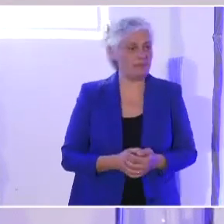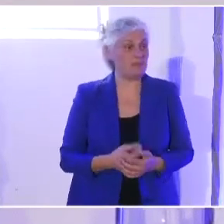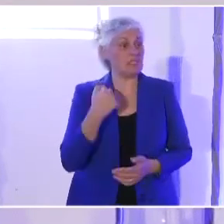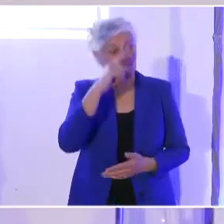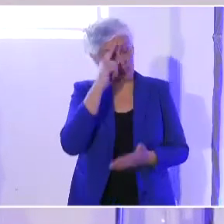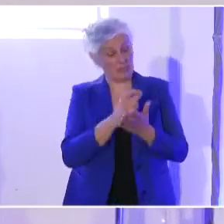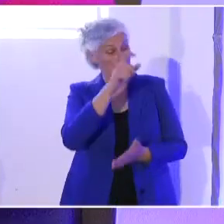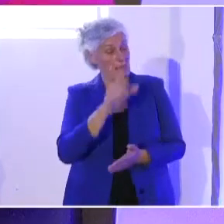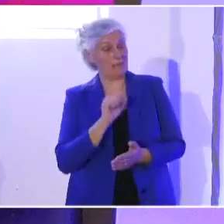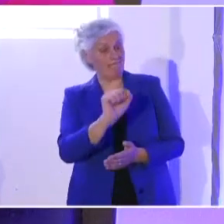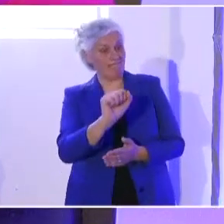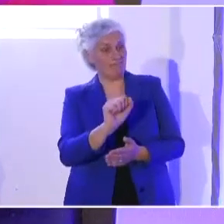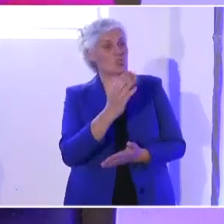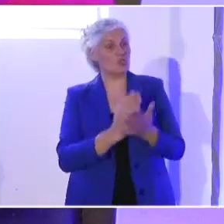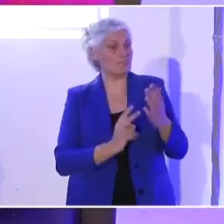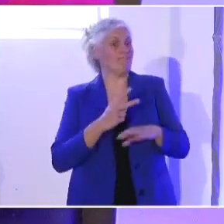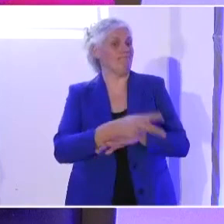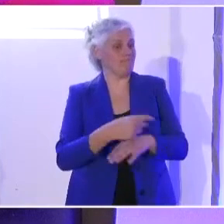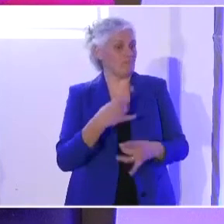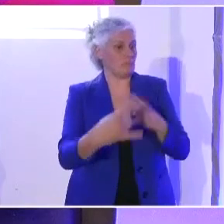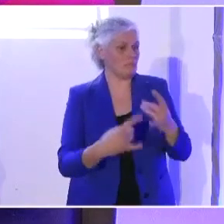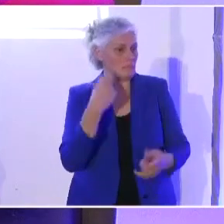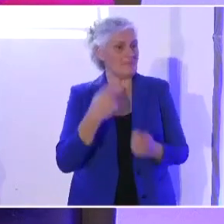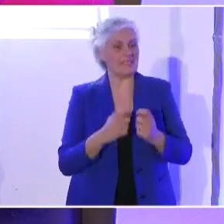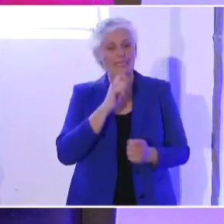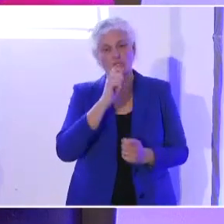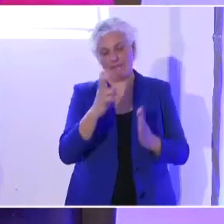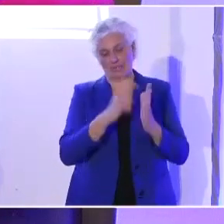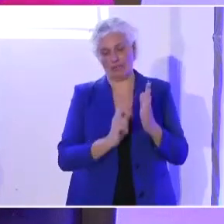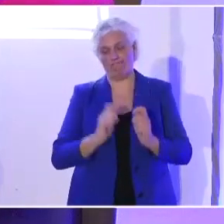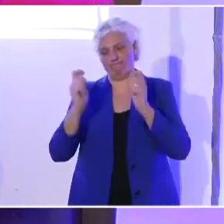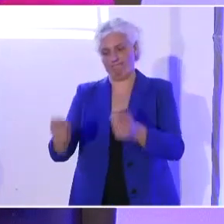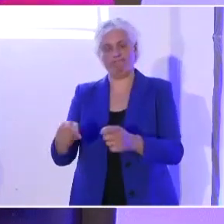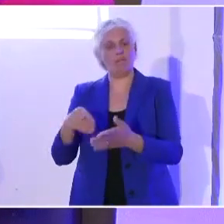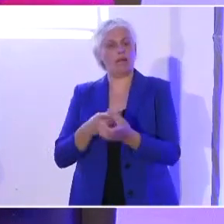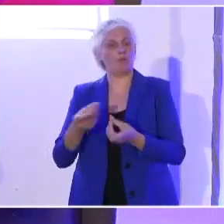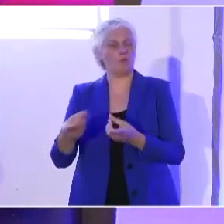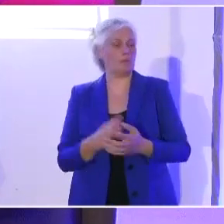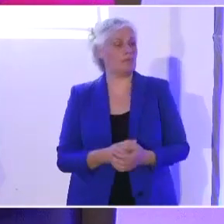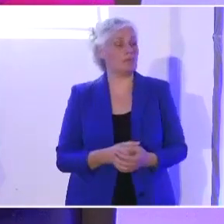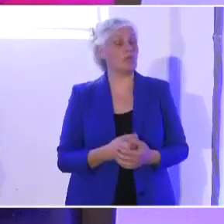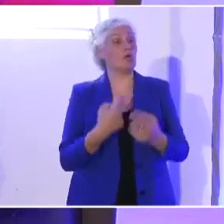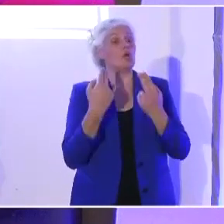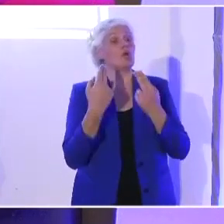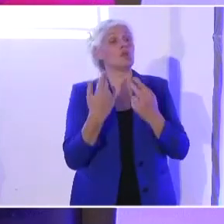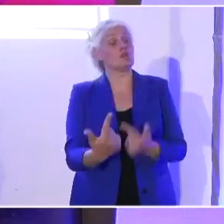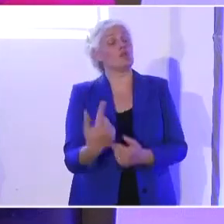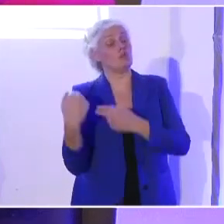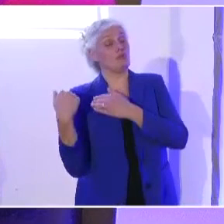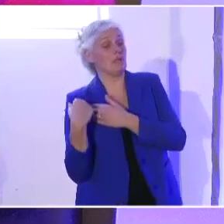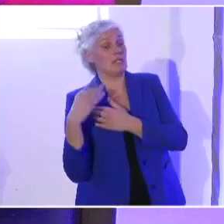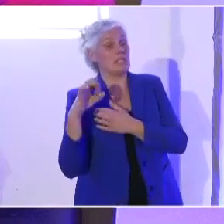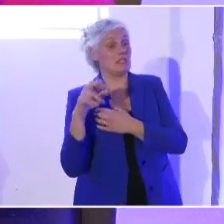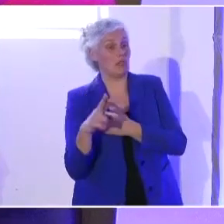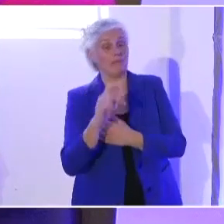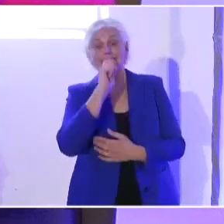personal data breach has taken place, notification is the next big thing on your list. Yep, so there's two obligations under the GDPR to report